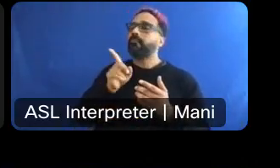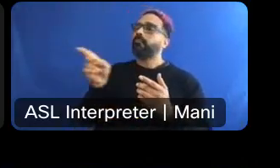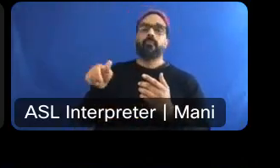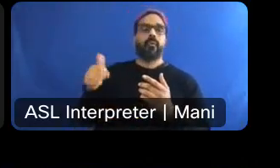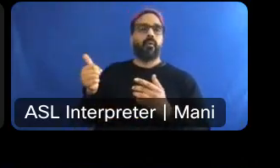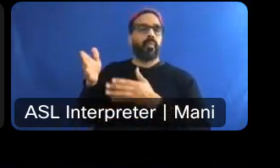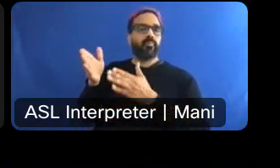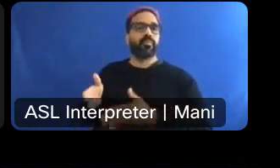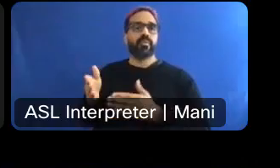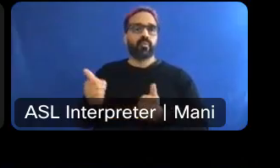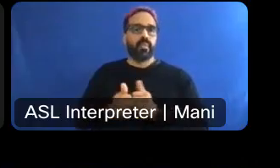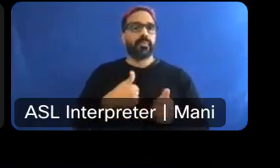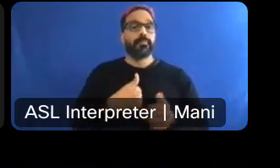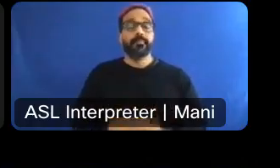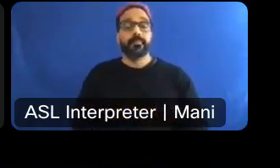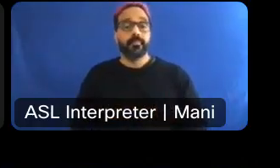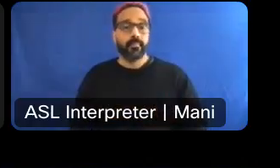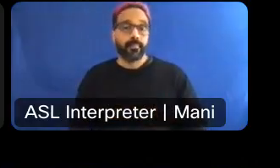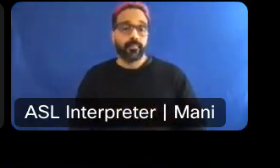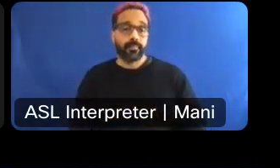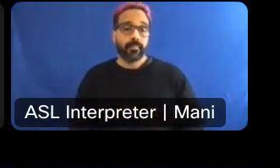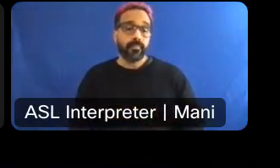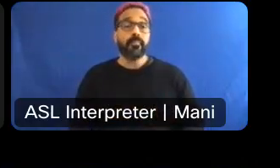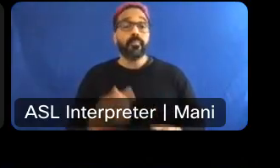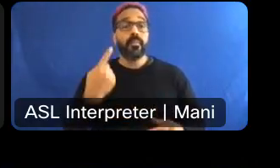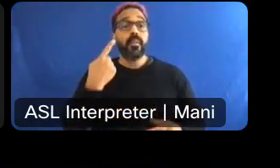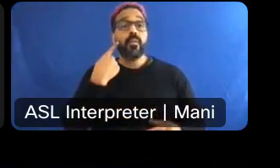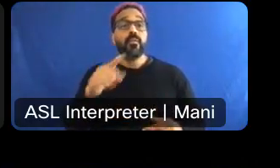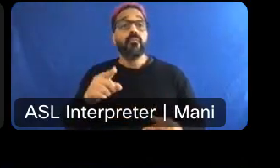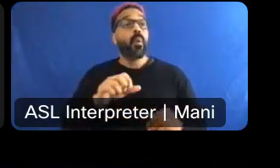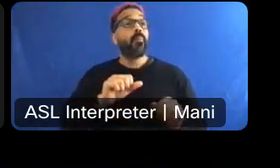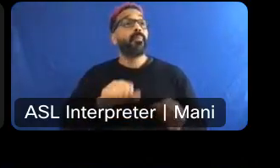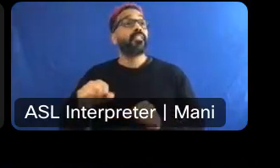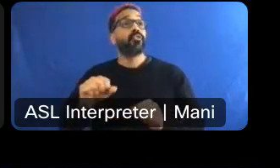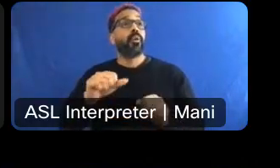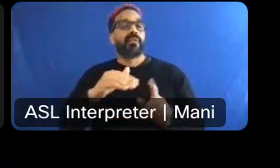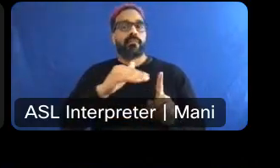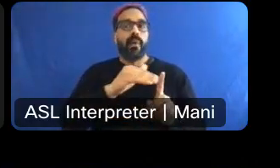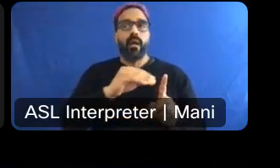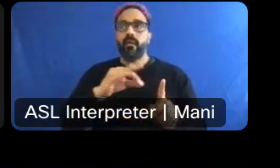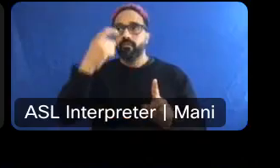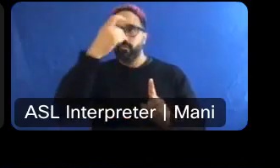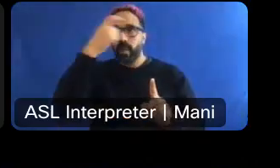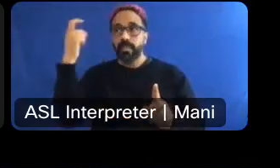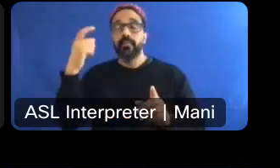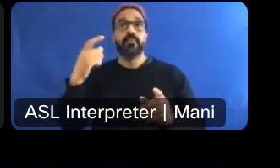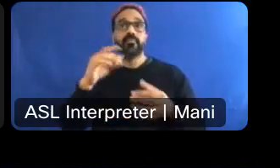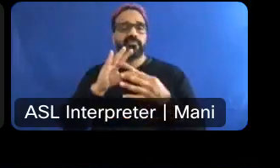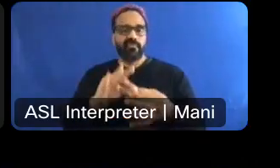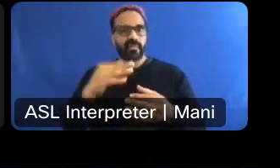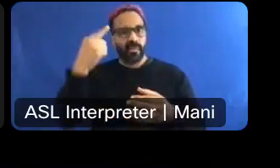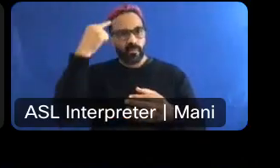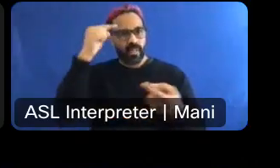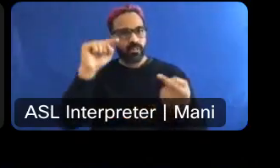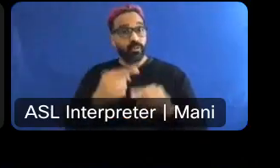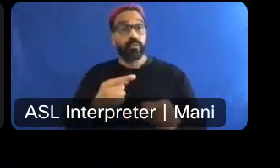For attending to the potential sources of trauma reminders, for brain injuries, trauma reminders can be